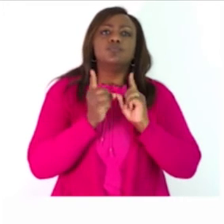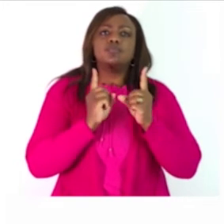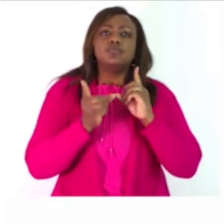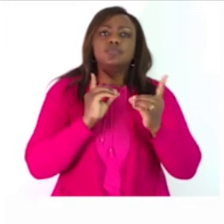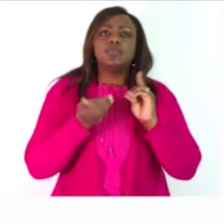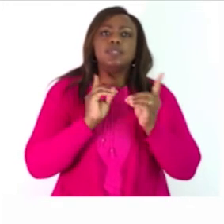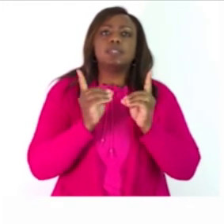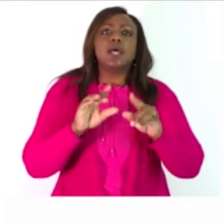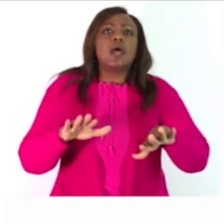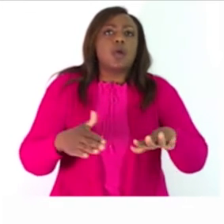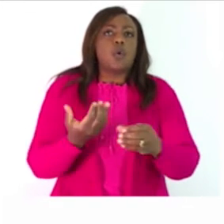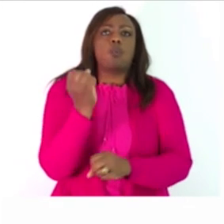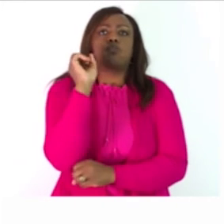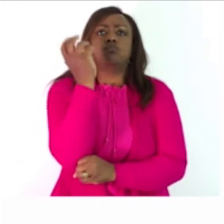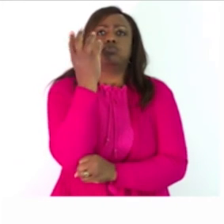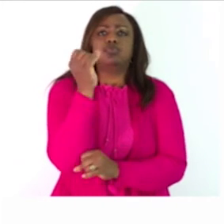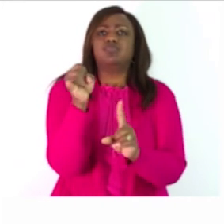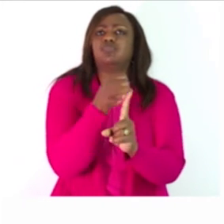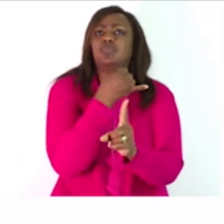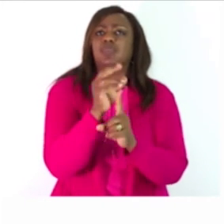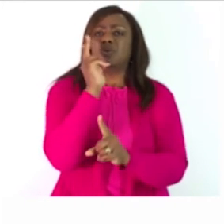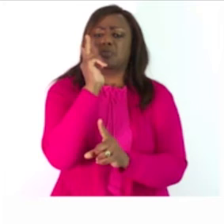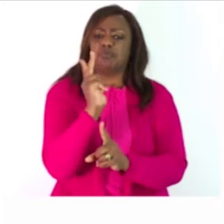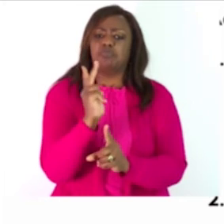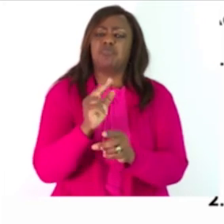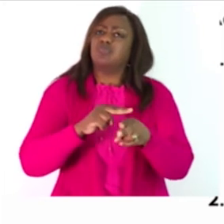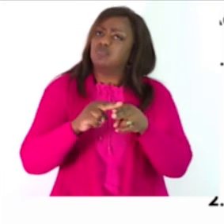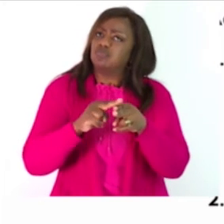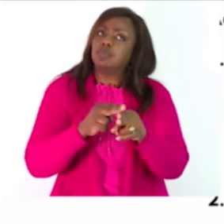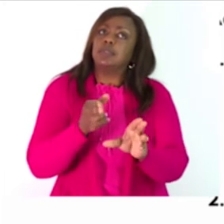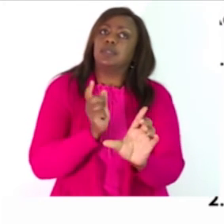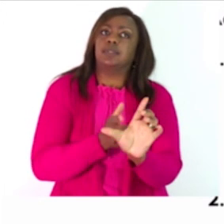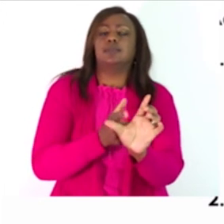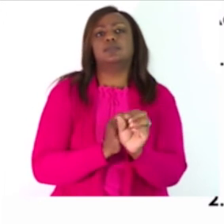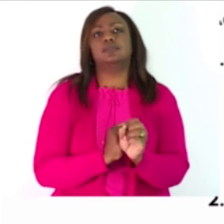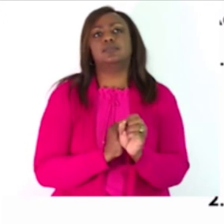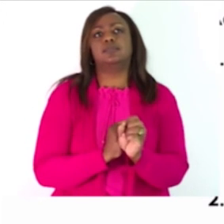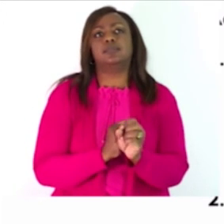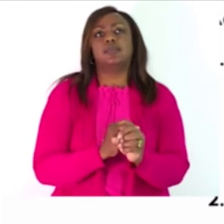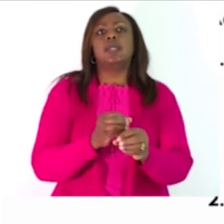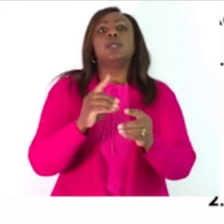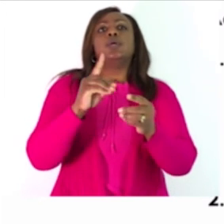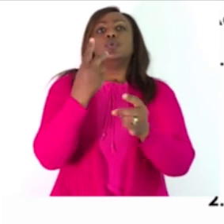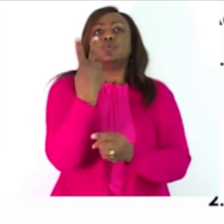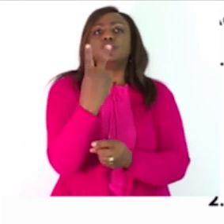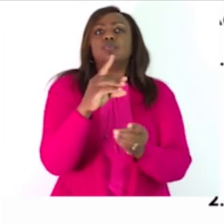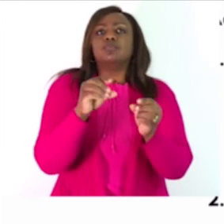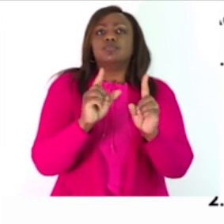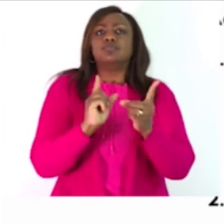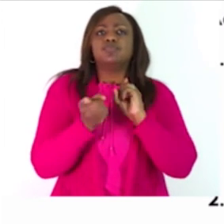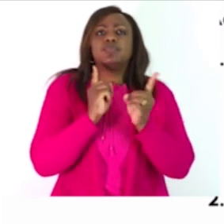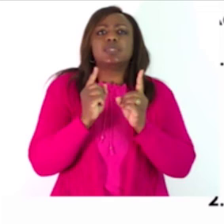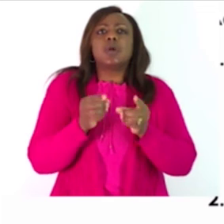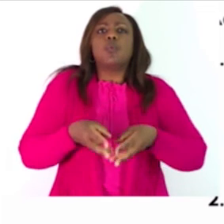media are used to influence people to use alcohol. Number 2, discuss ways in which substance